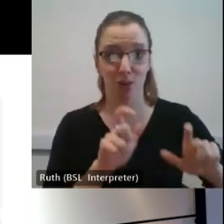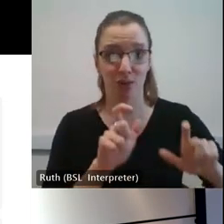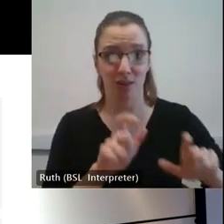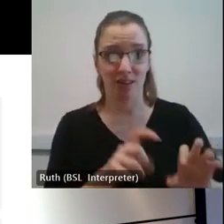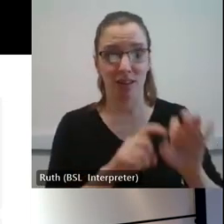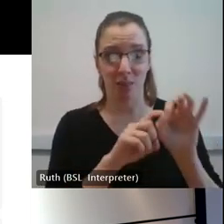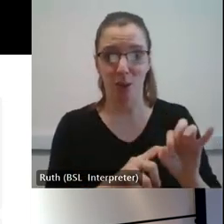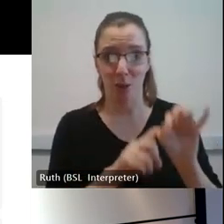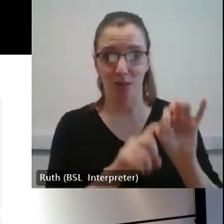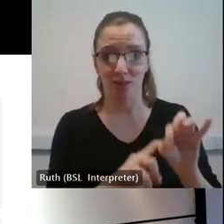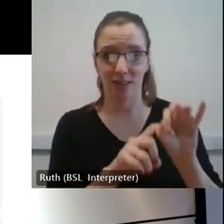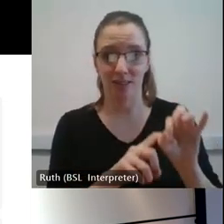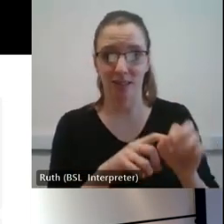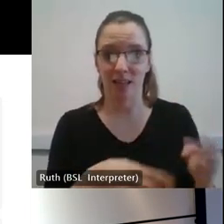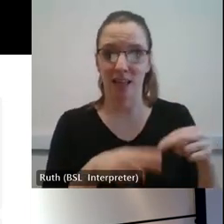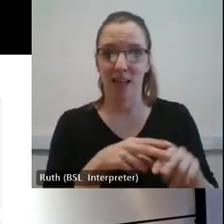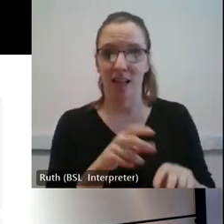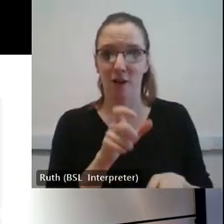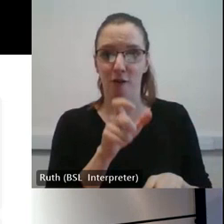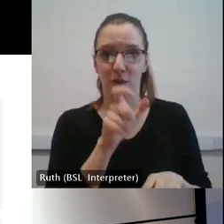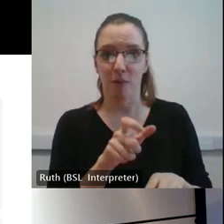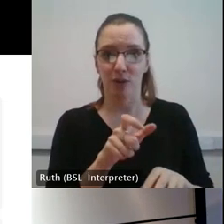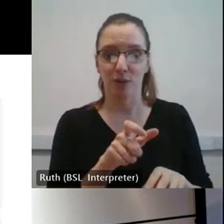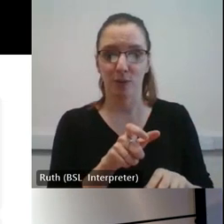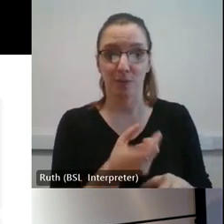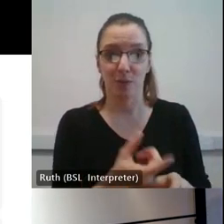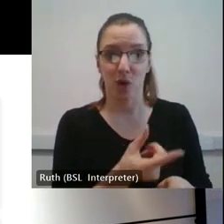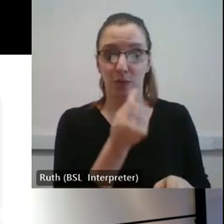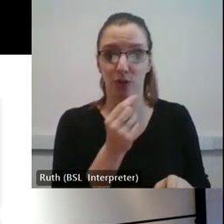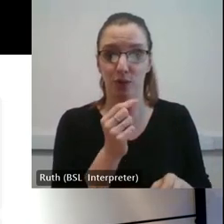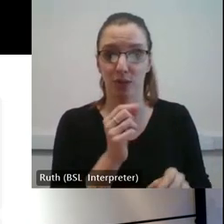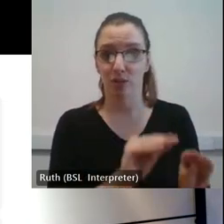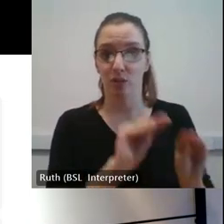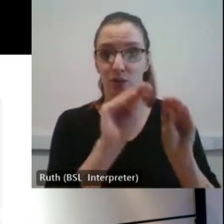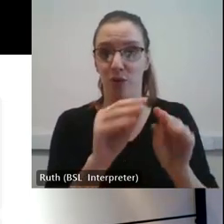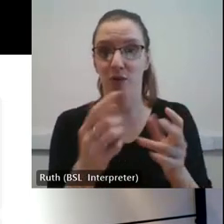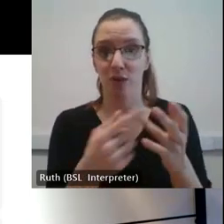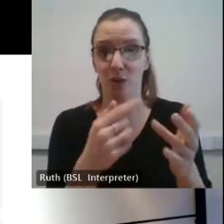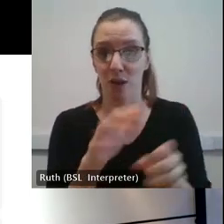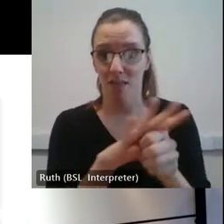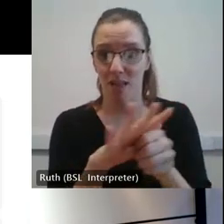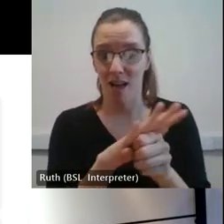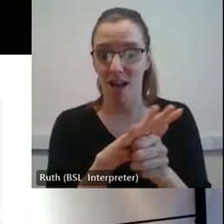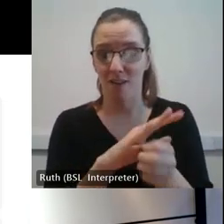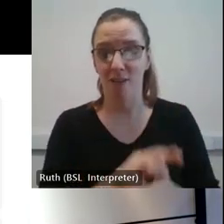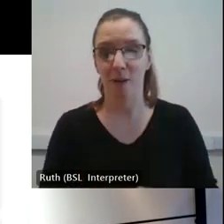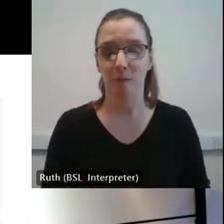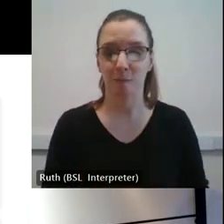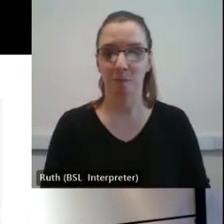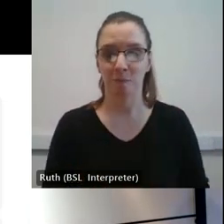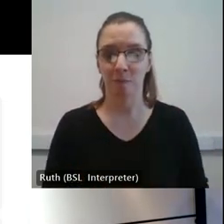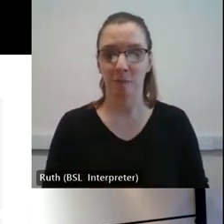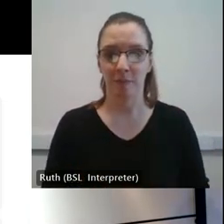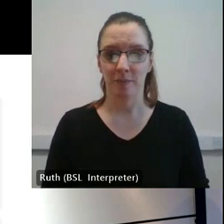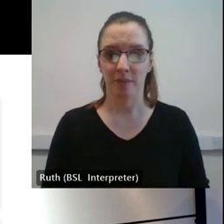of person if they get an opportunity to move on? Are they able to move on? And all those things. So